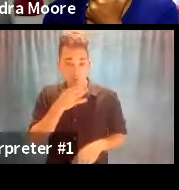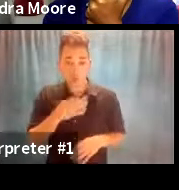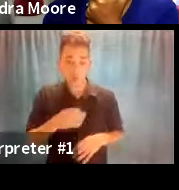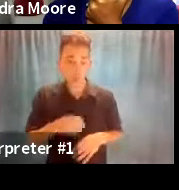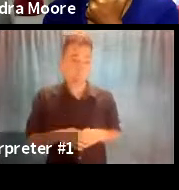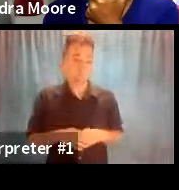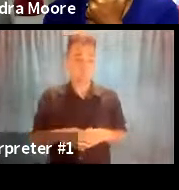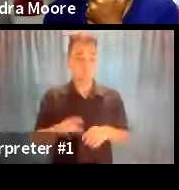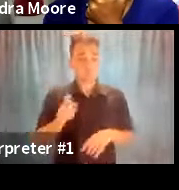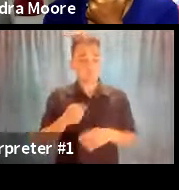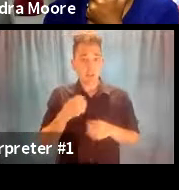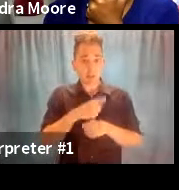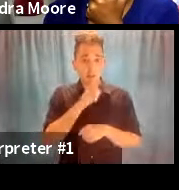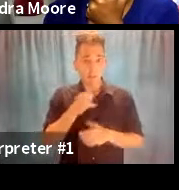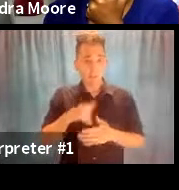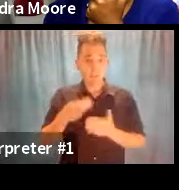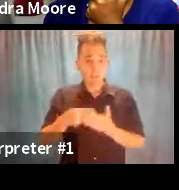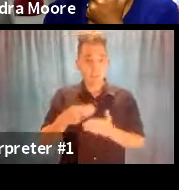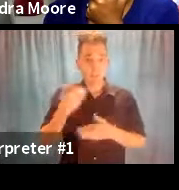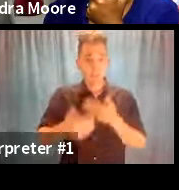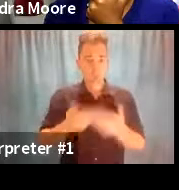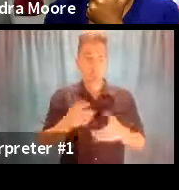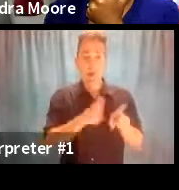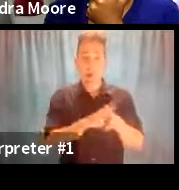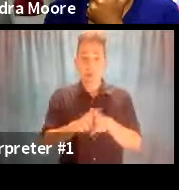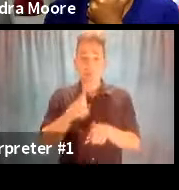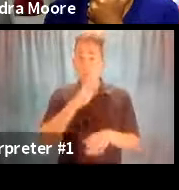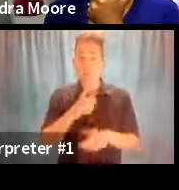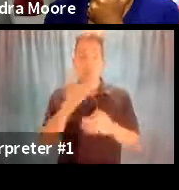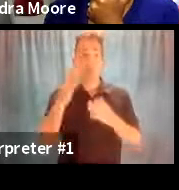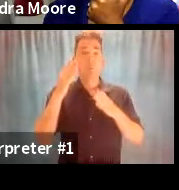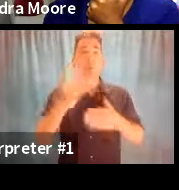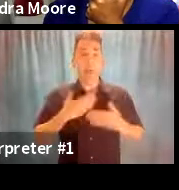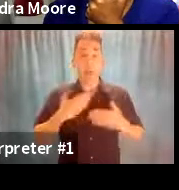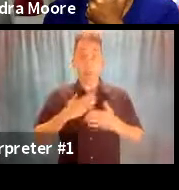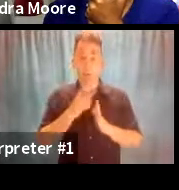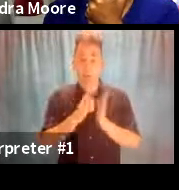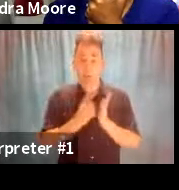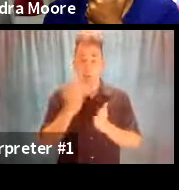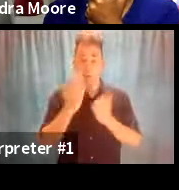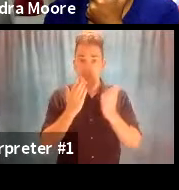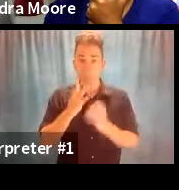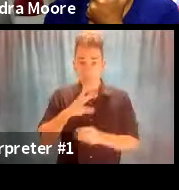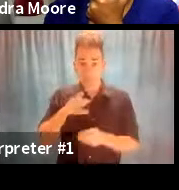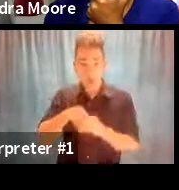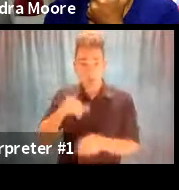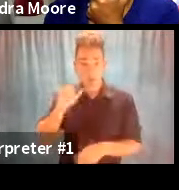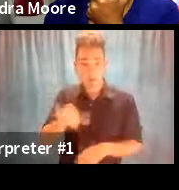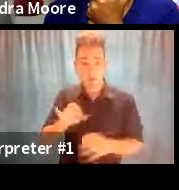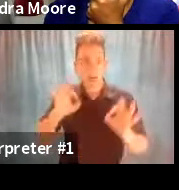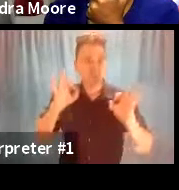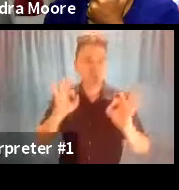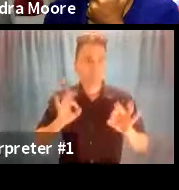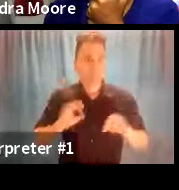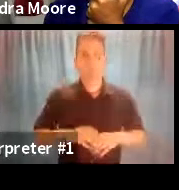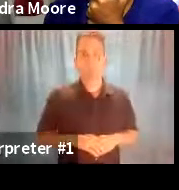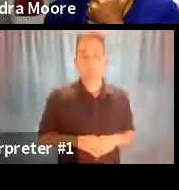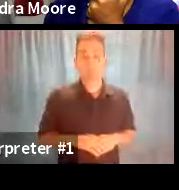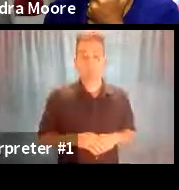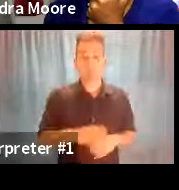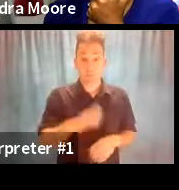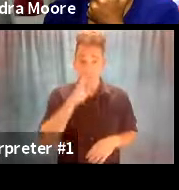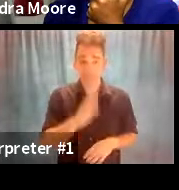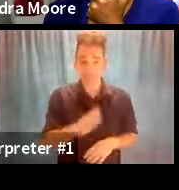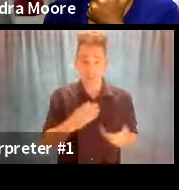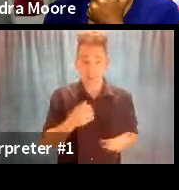see that there was legal services for tenants facing eviction included in that. Frankly, we think that there could